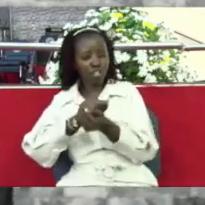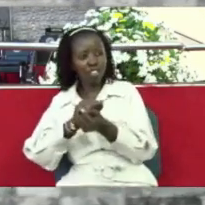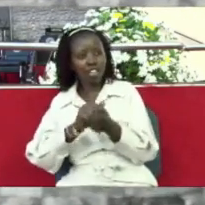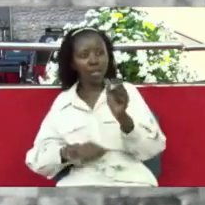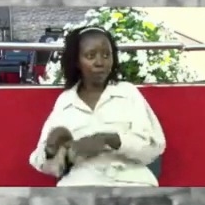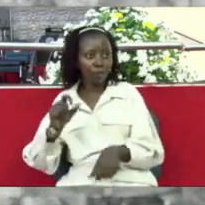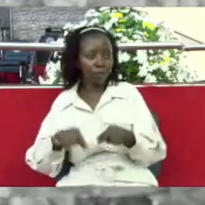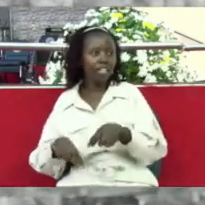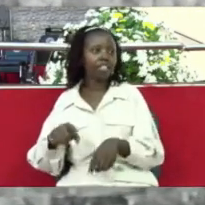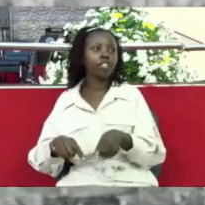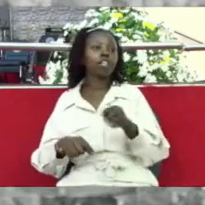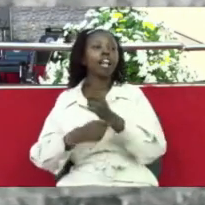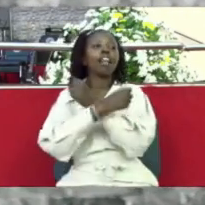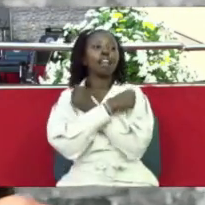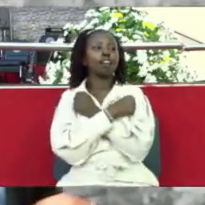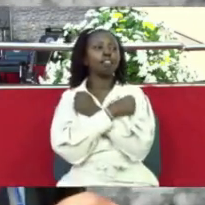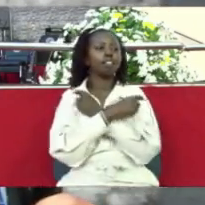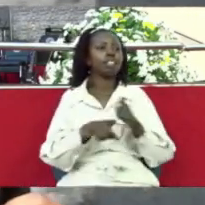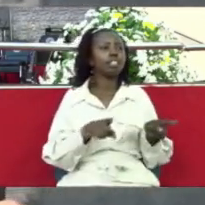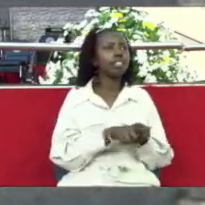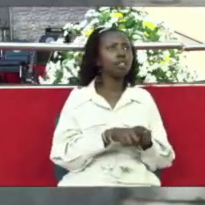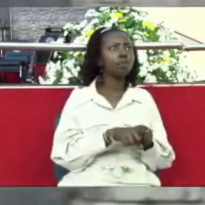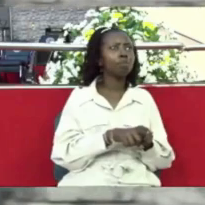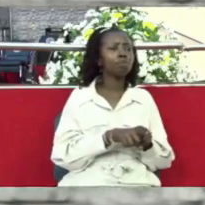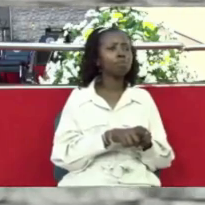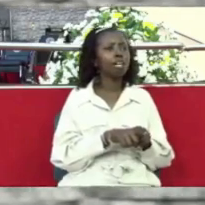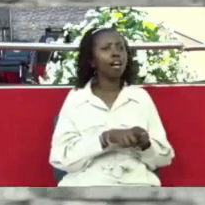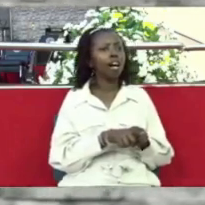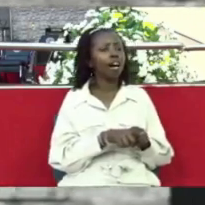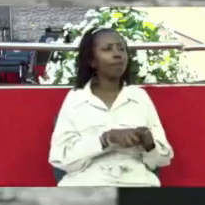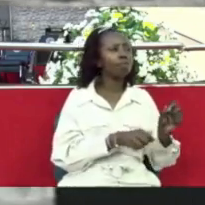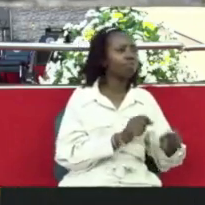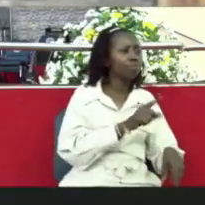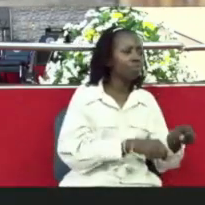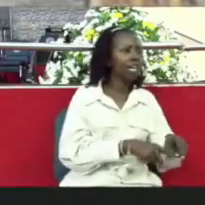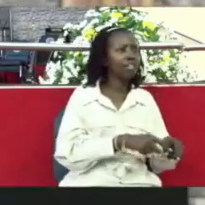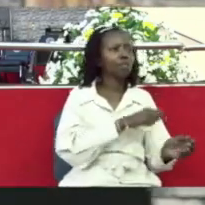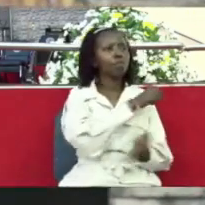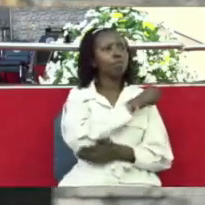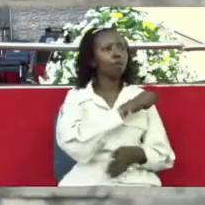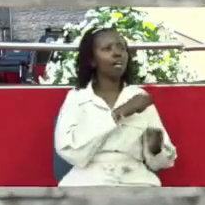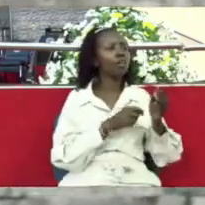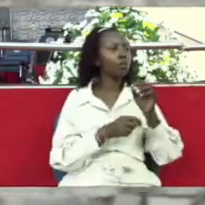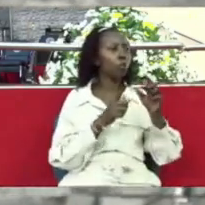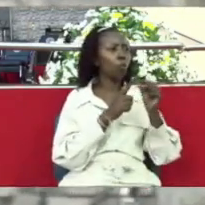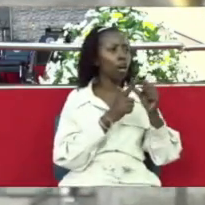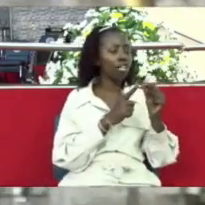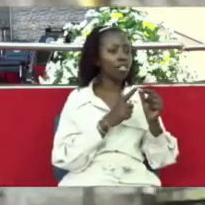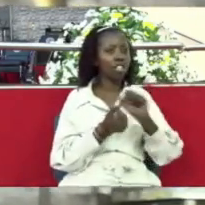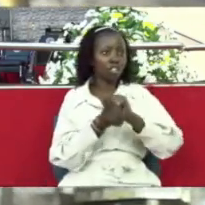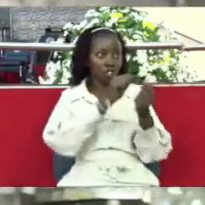upendo. Instead of negative words, badala ya maneno hasi, you say positive words. Unanena